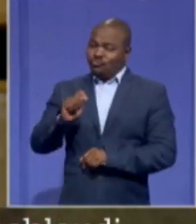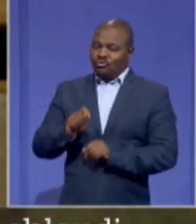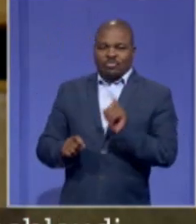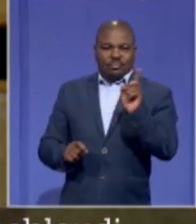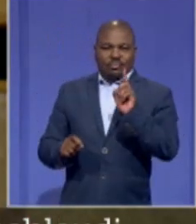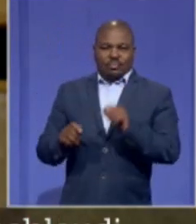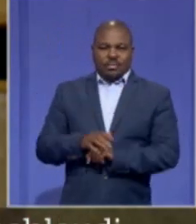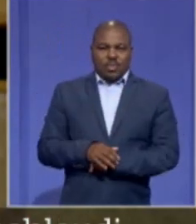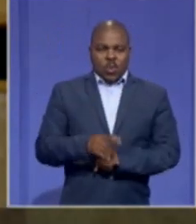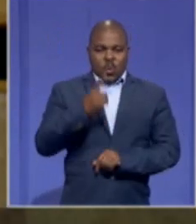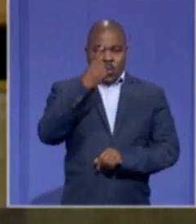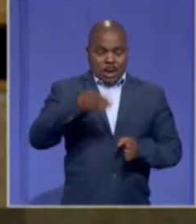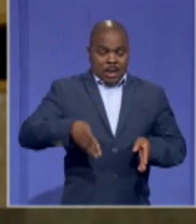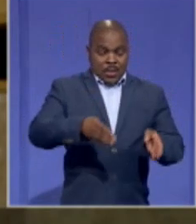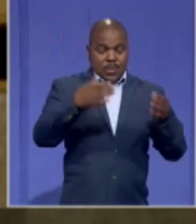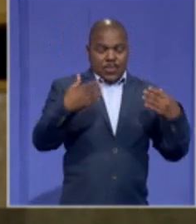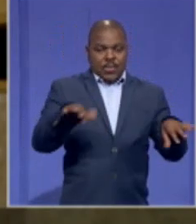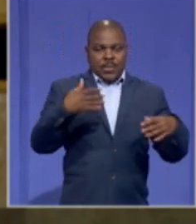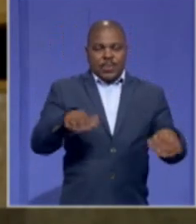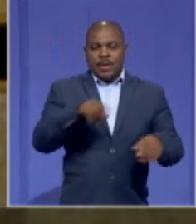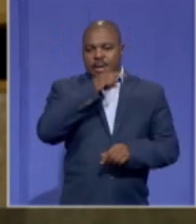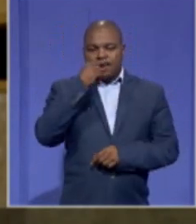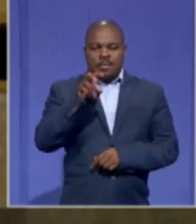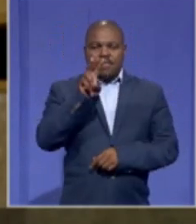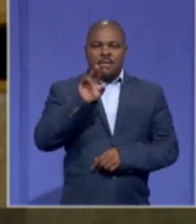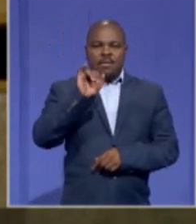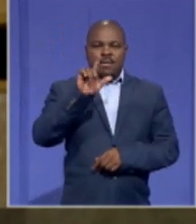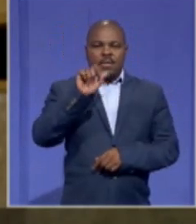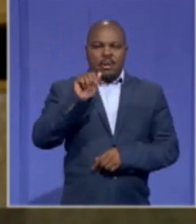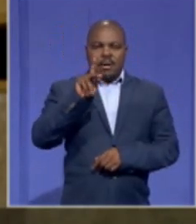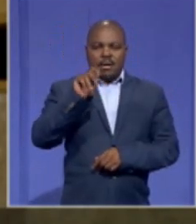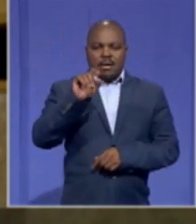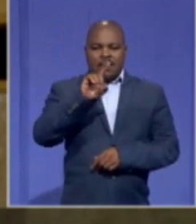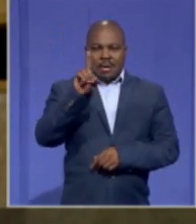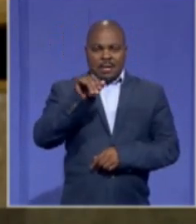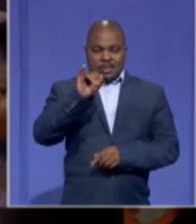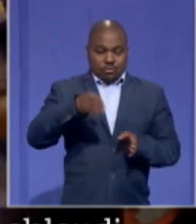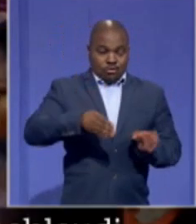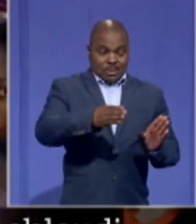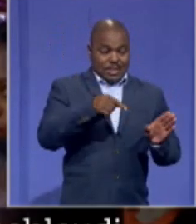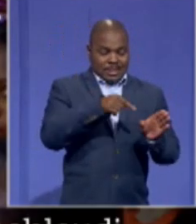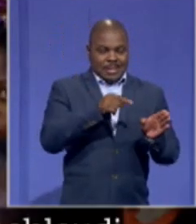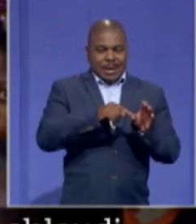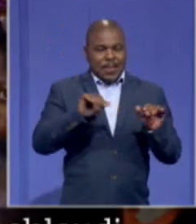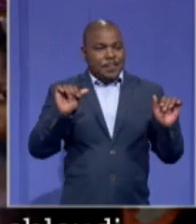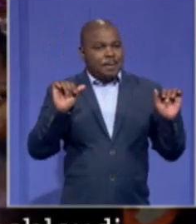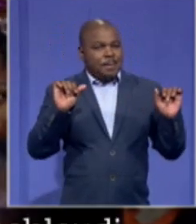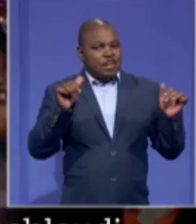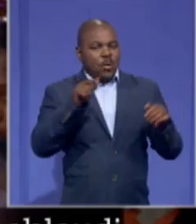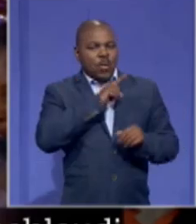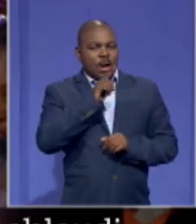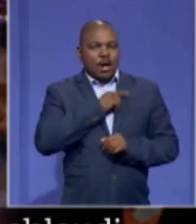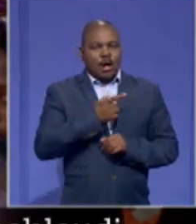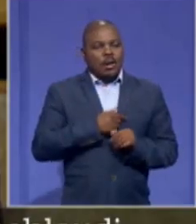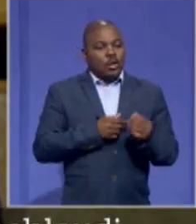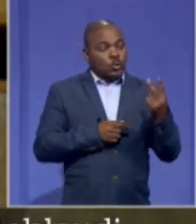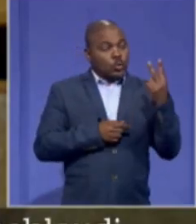great street called Vilakazi Street, and the greatness about that street is because it has 2 Nobel